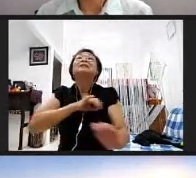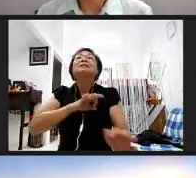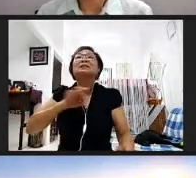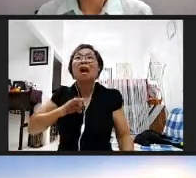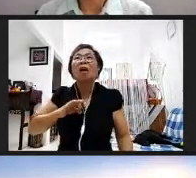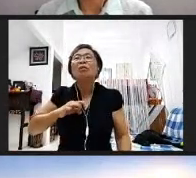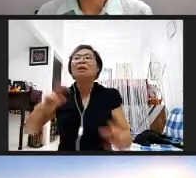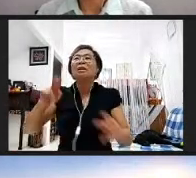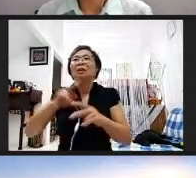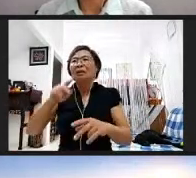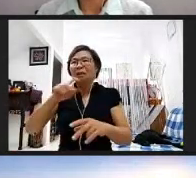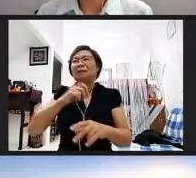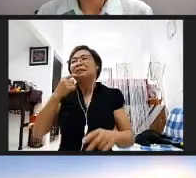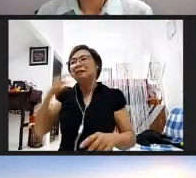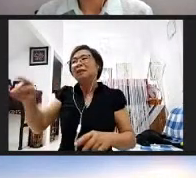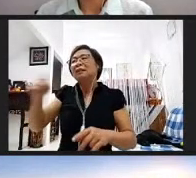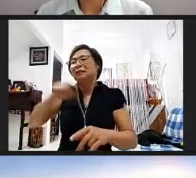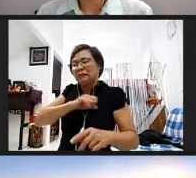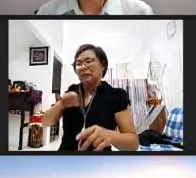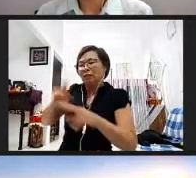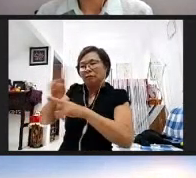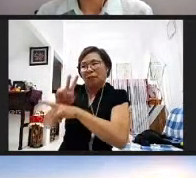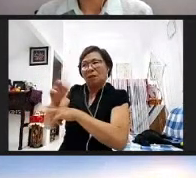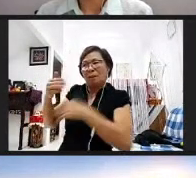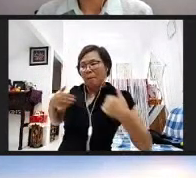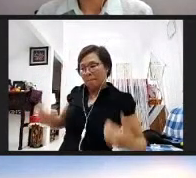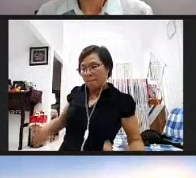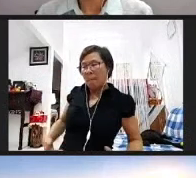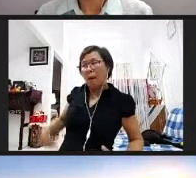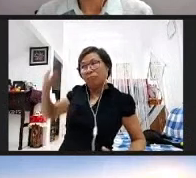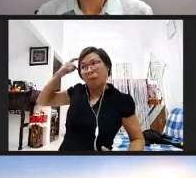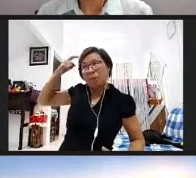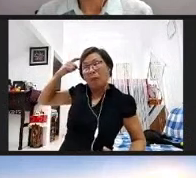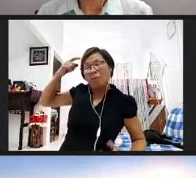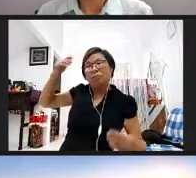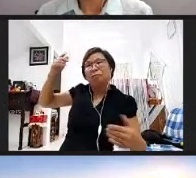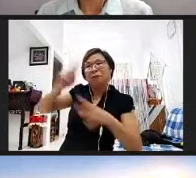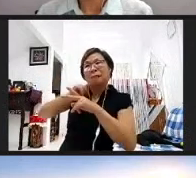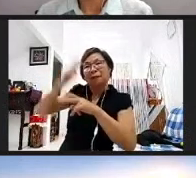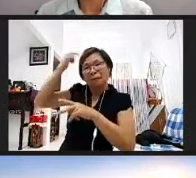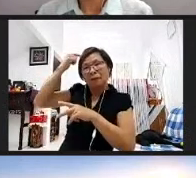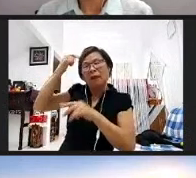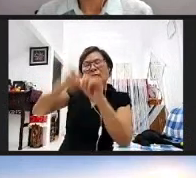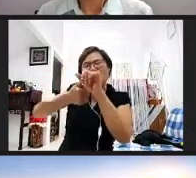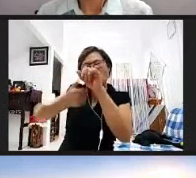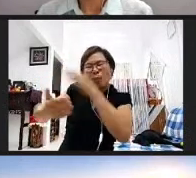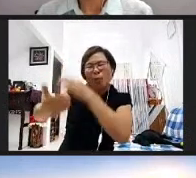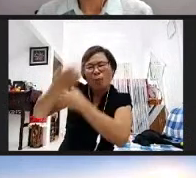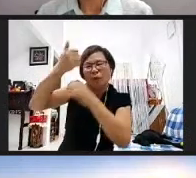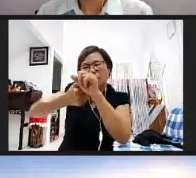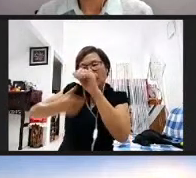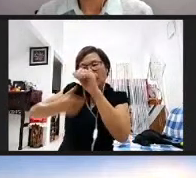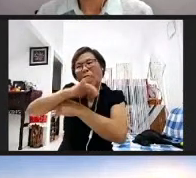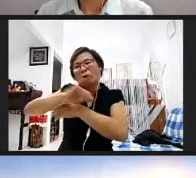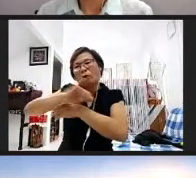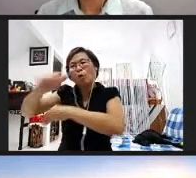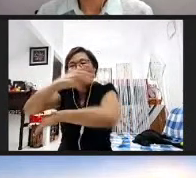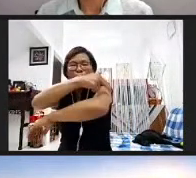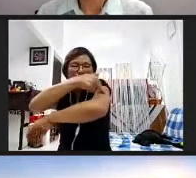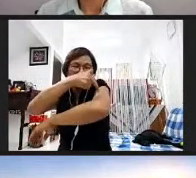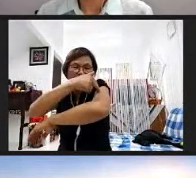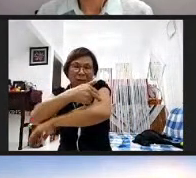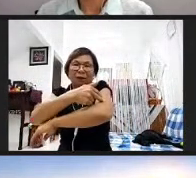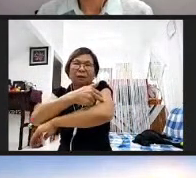good care of the mental health. Yeah. And every morning when I go to hospital, Of course, you go to the hospital, you still